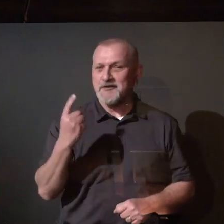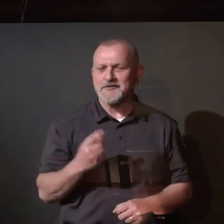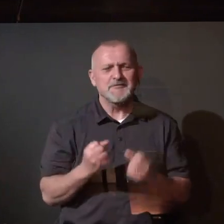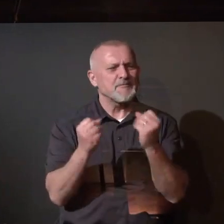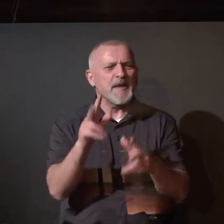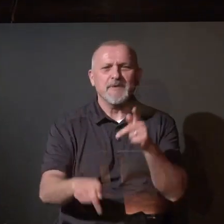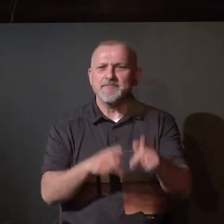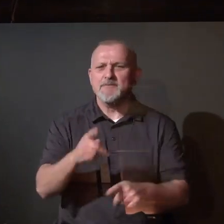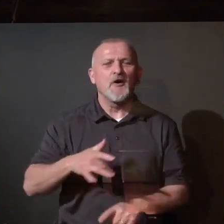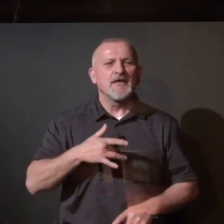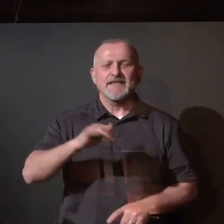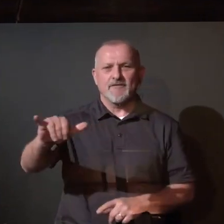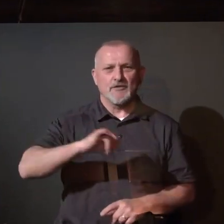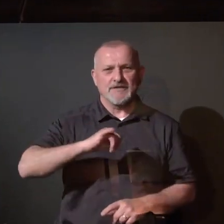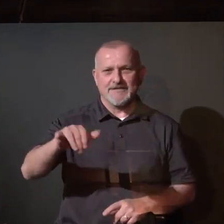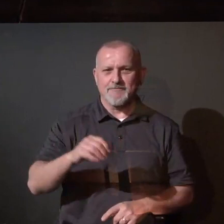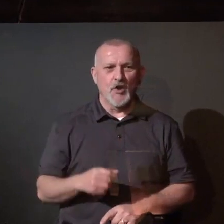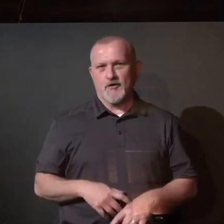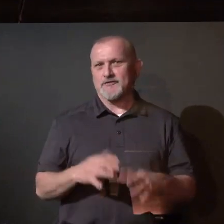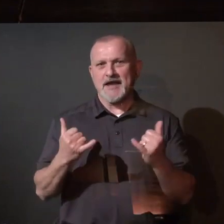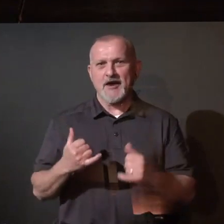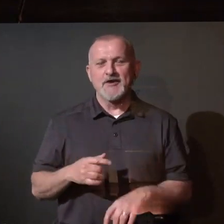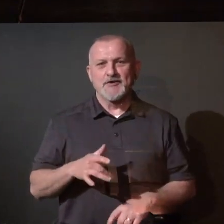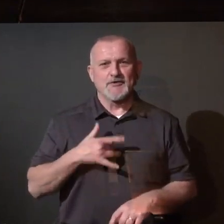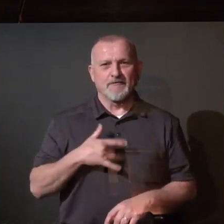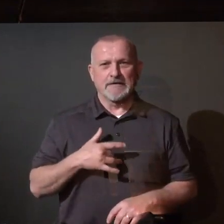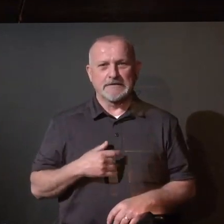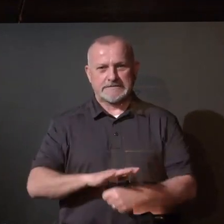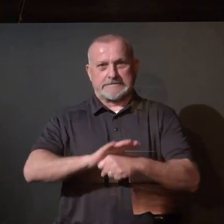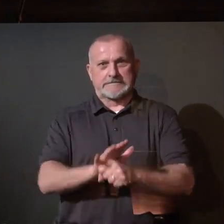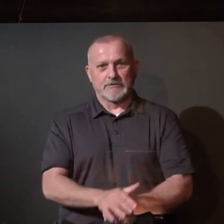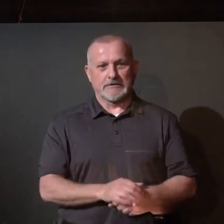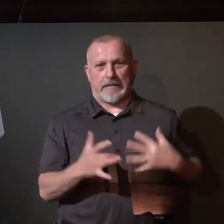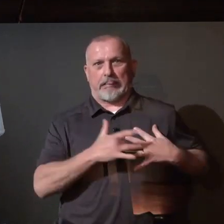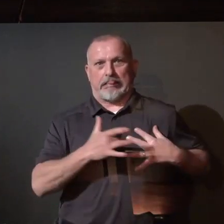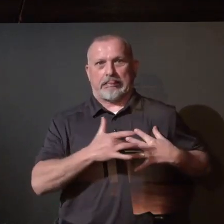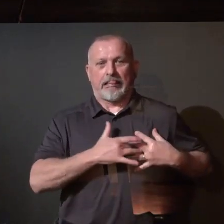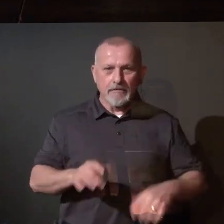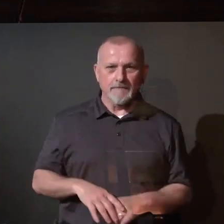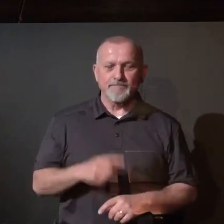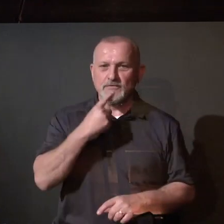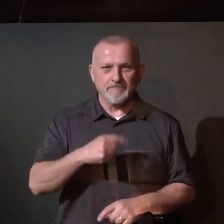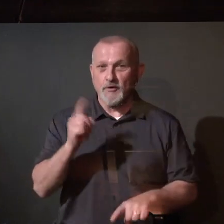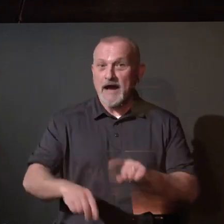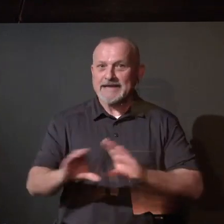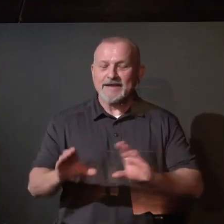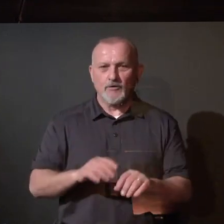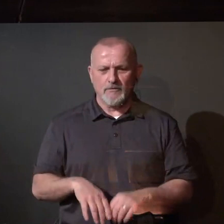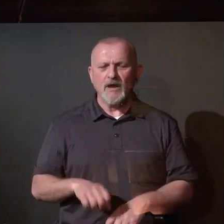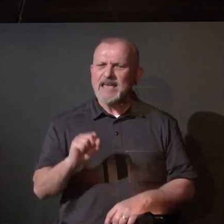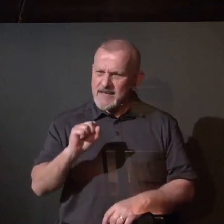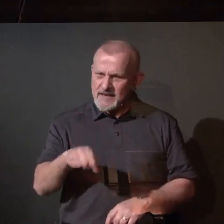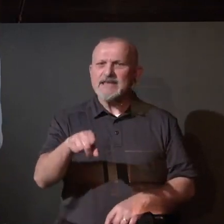same boat with you this morning. You're already stressing out like, I can't do this. Yeah, you can. I promise you can. Here's